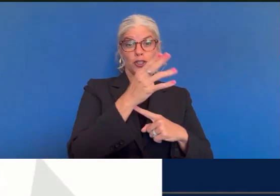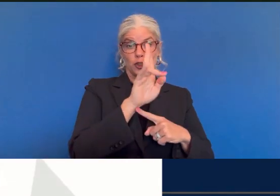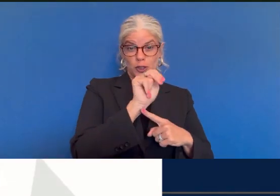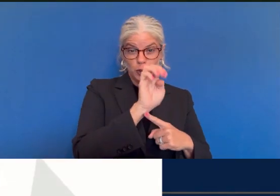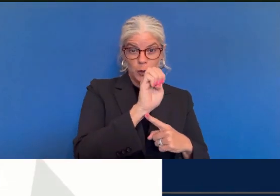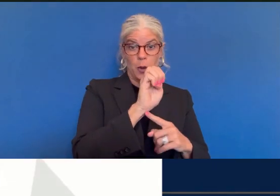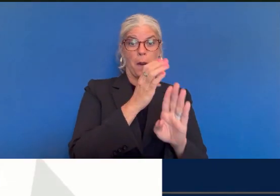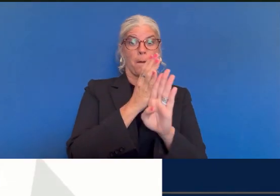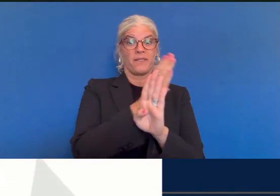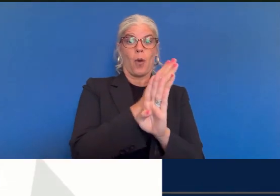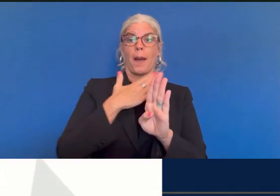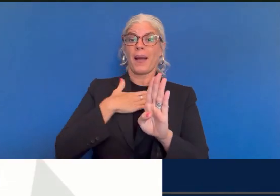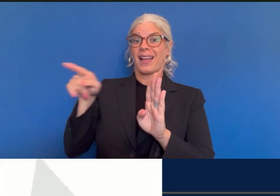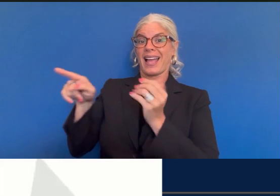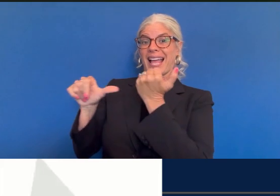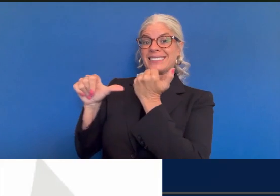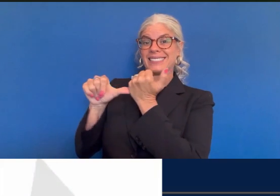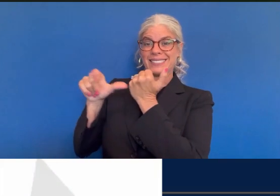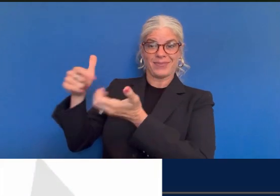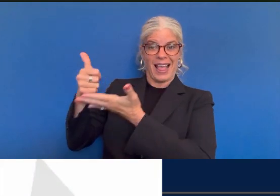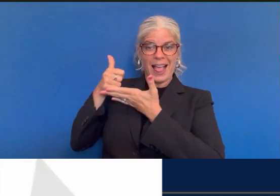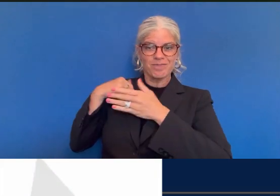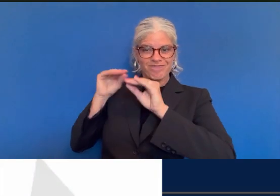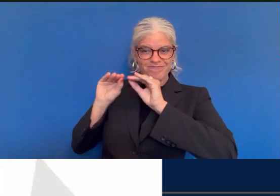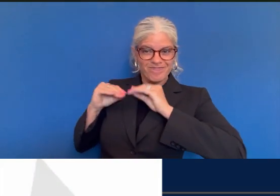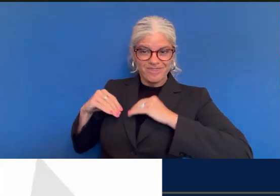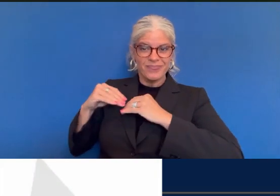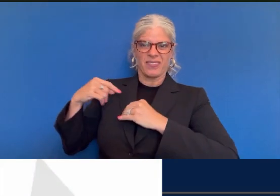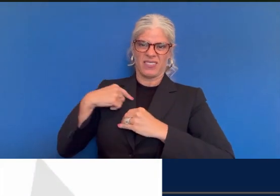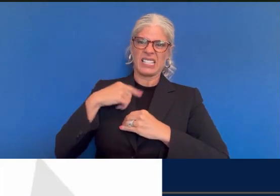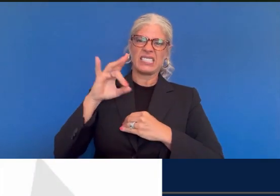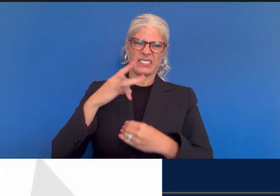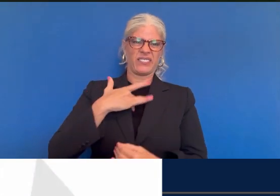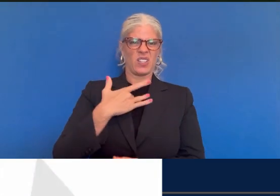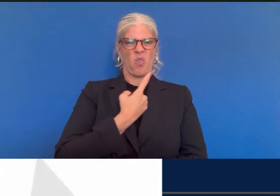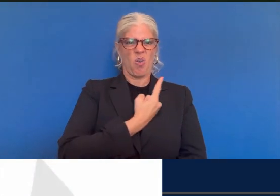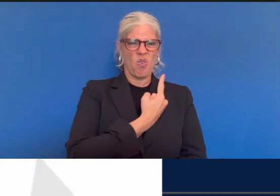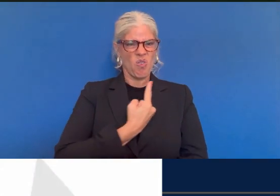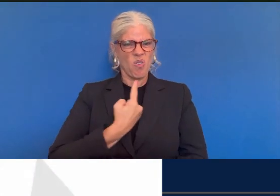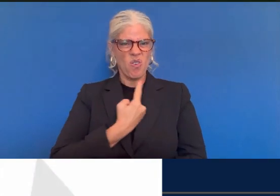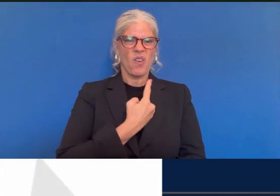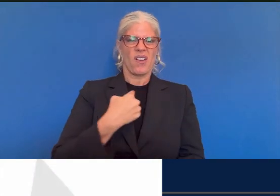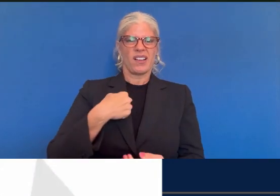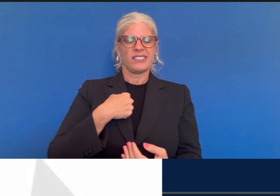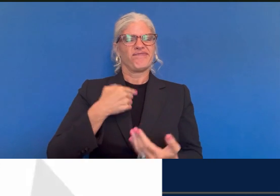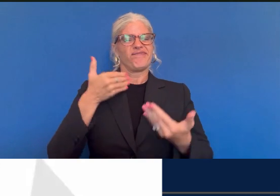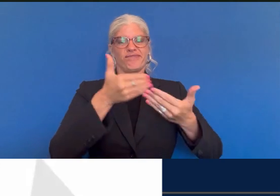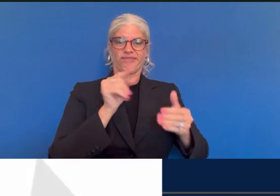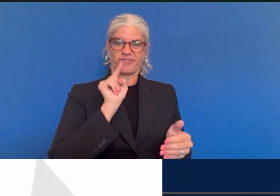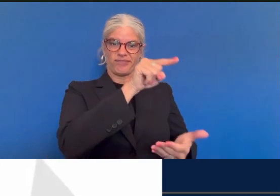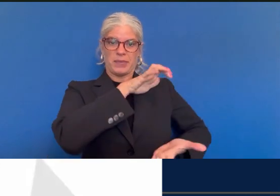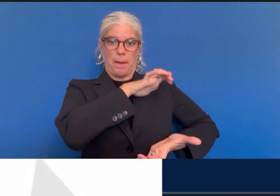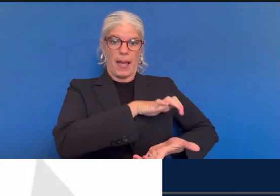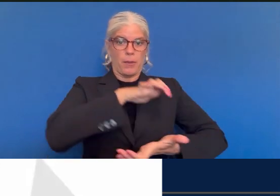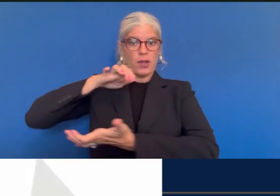was 41, and I do it around my birthday. So it was